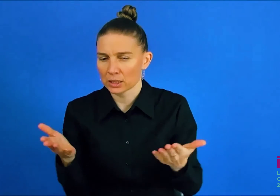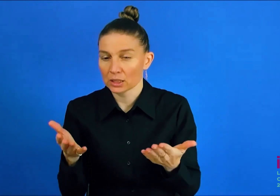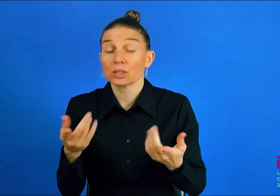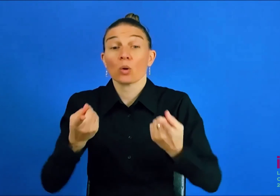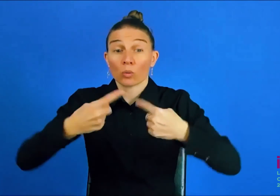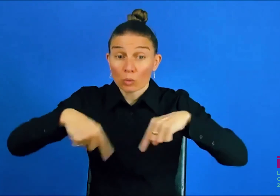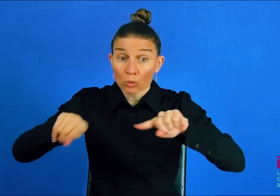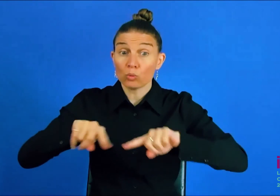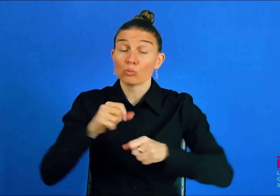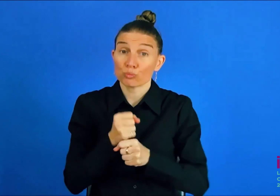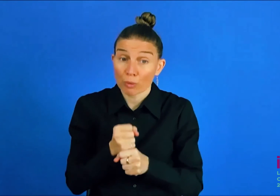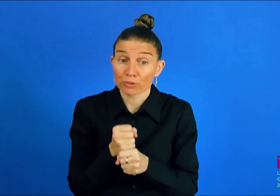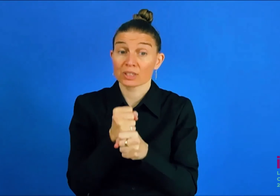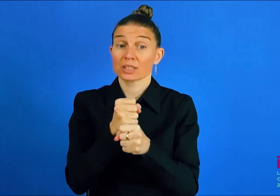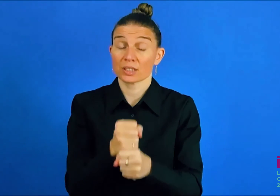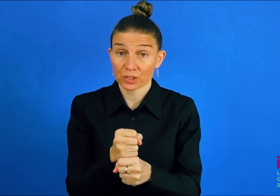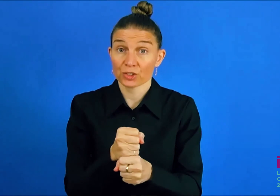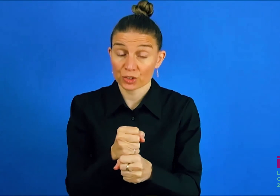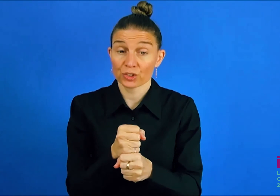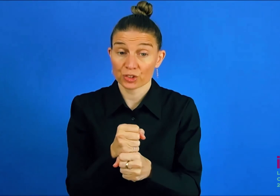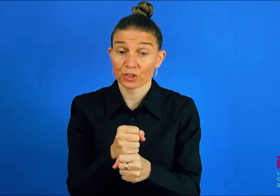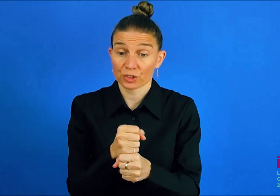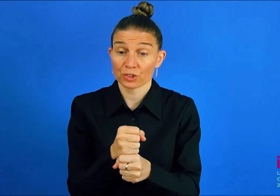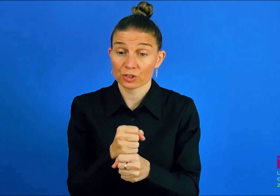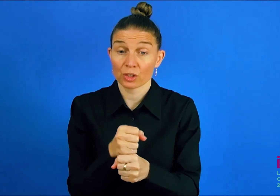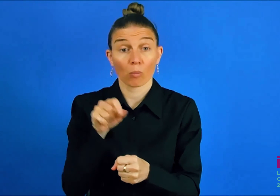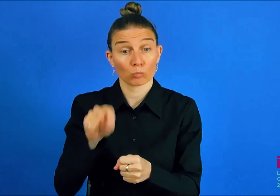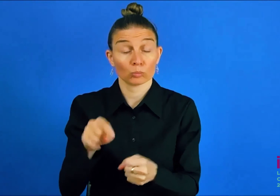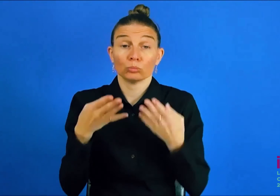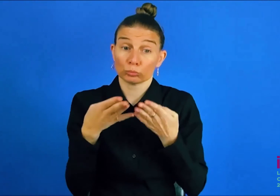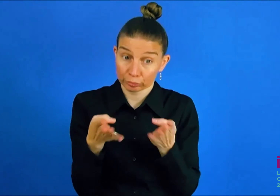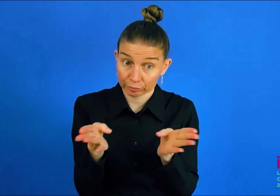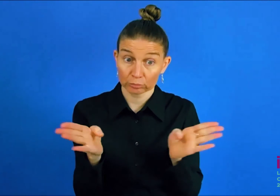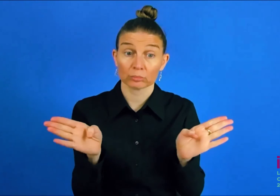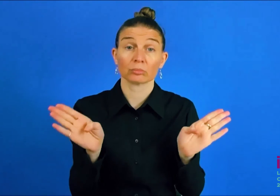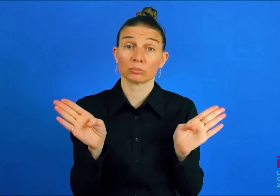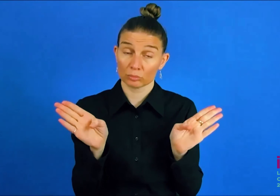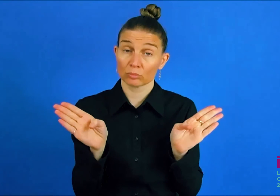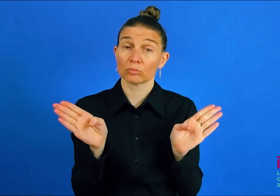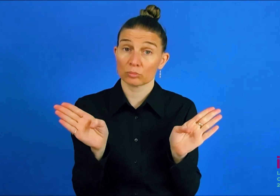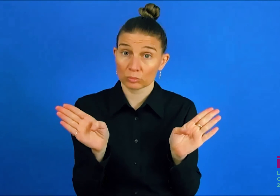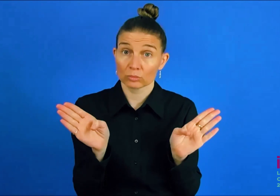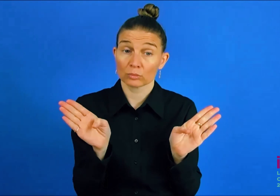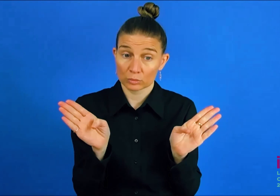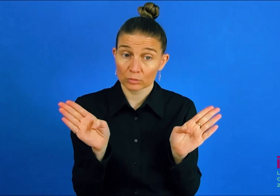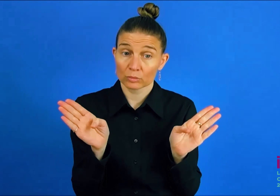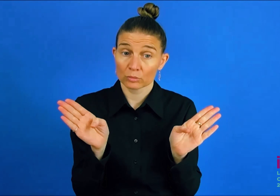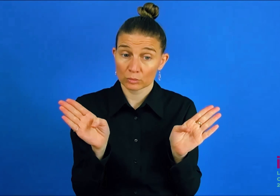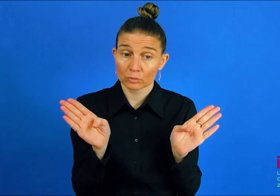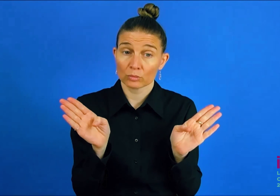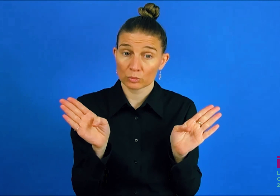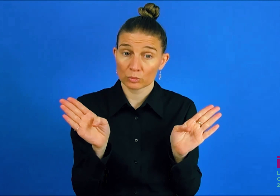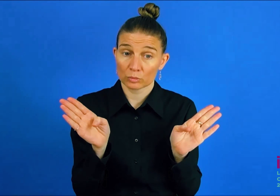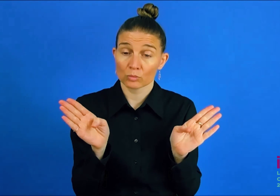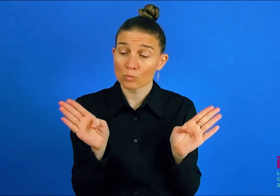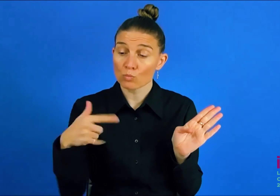representation is wide enough to the extent that we are certain that those